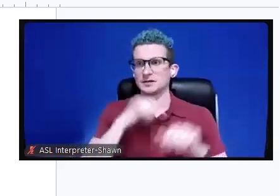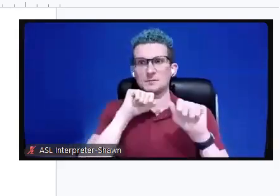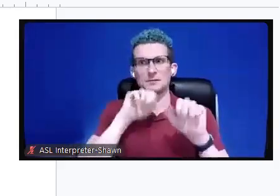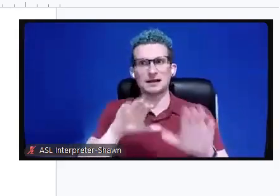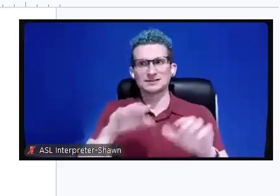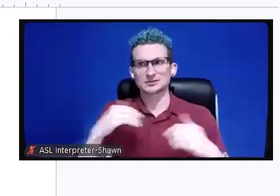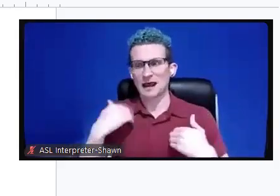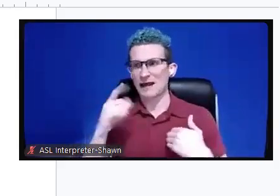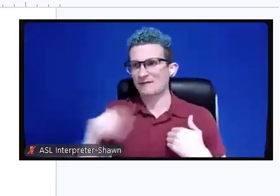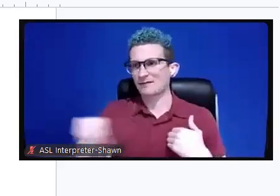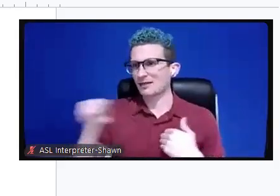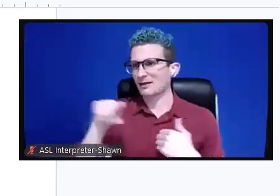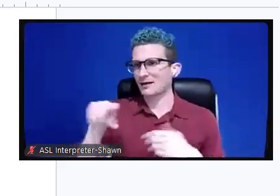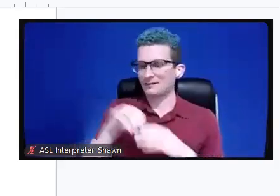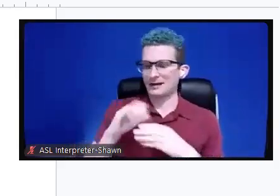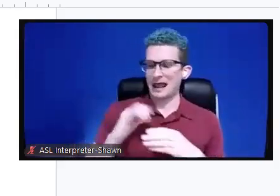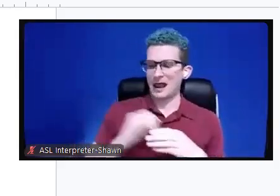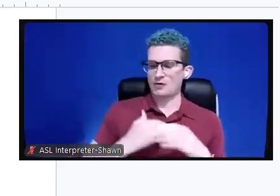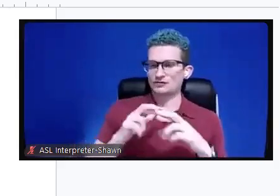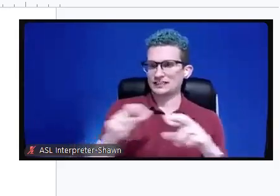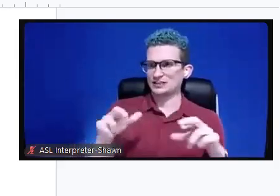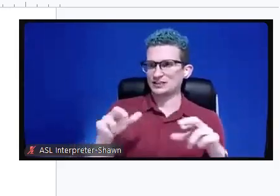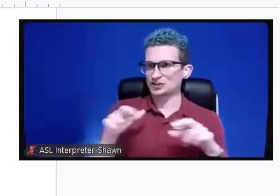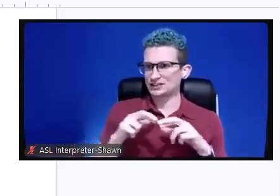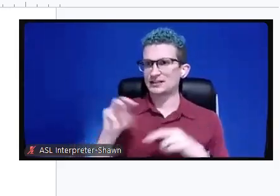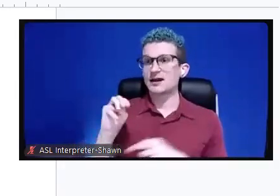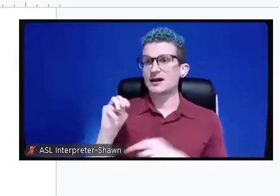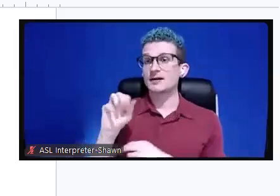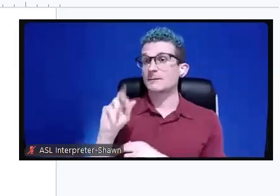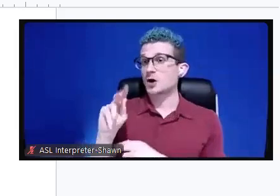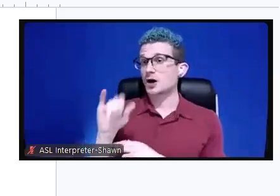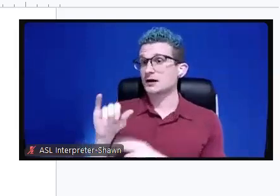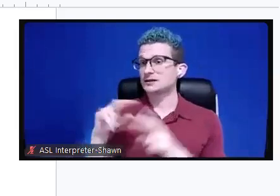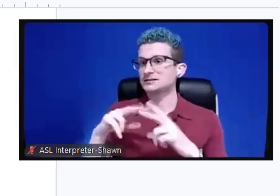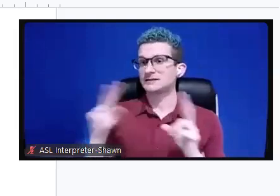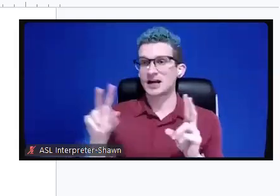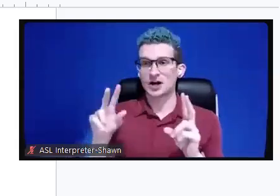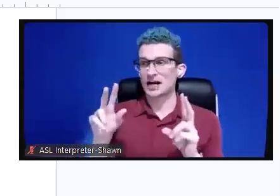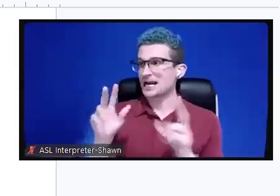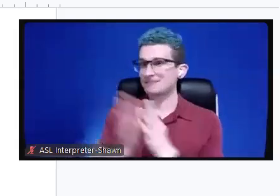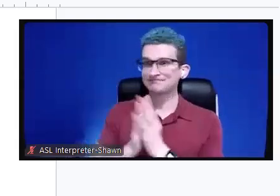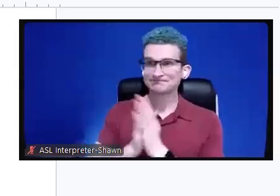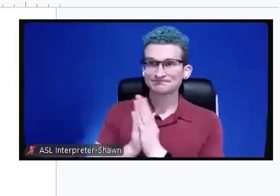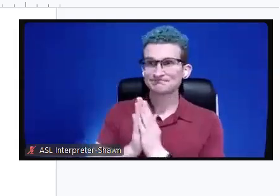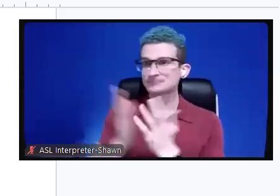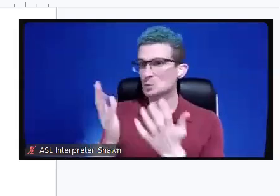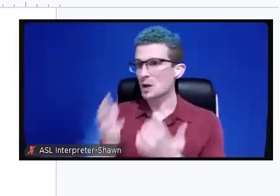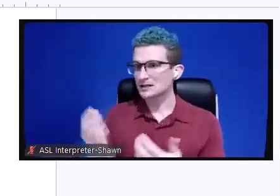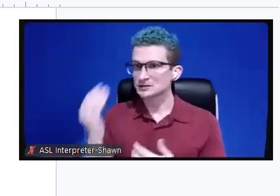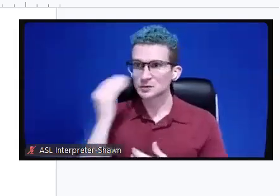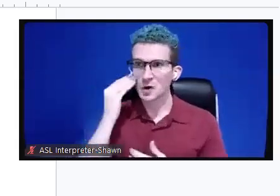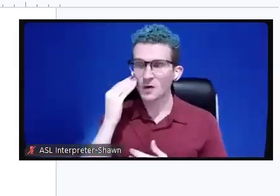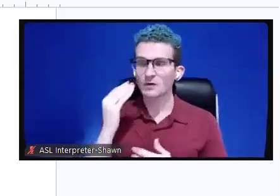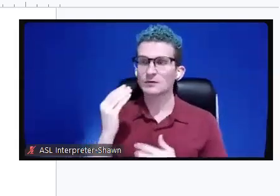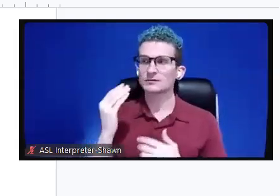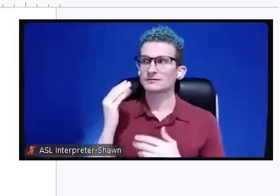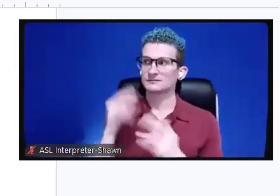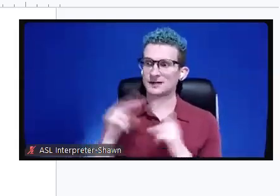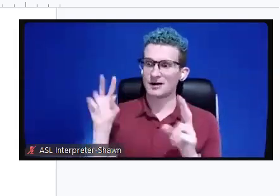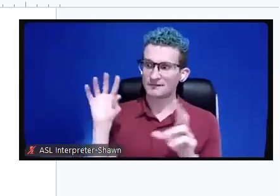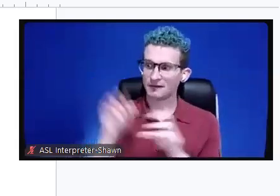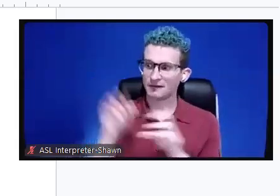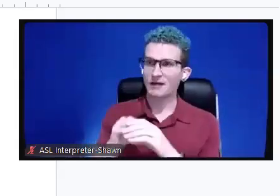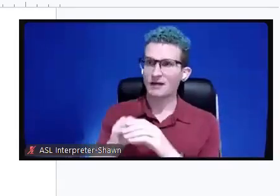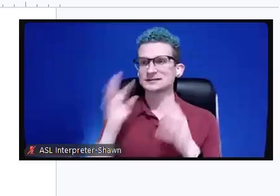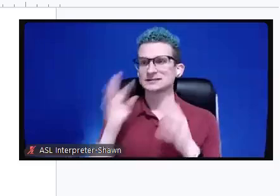our region because Mari's very engaged, very interested, very wants to know. So I feel like we definitely are blessed in our region to